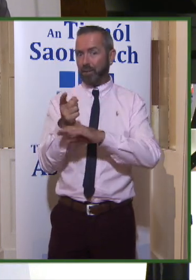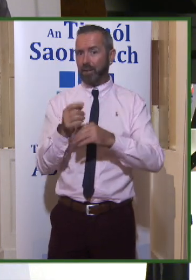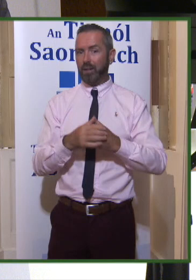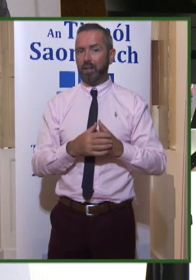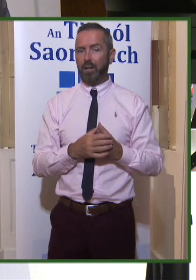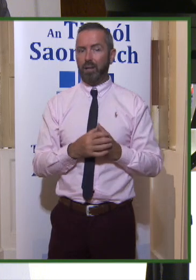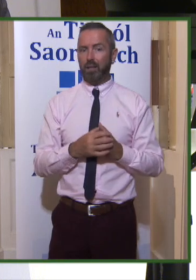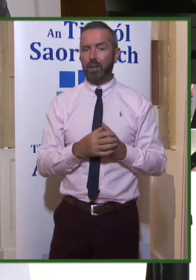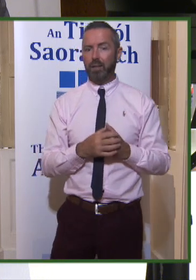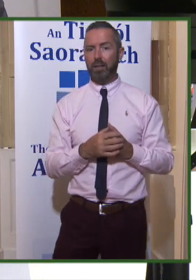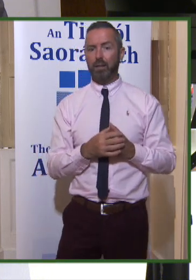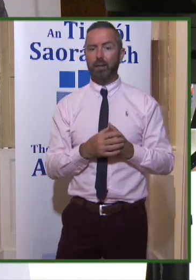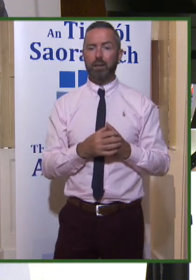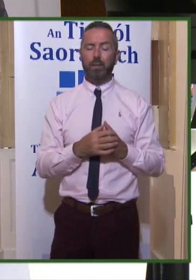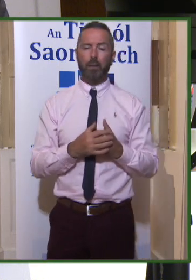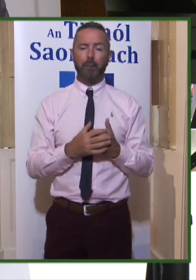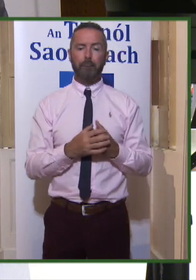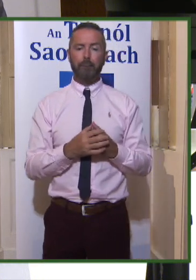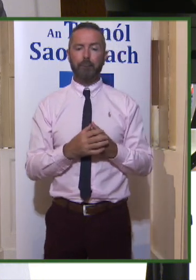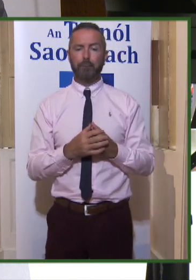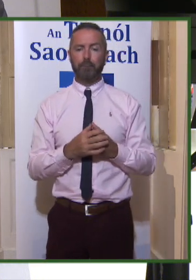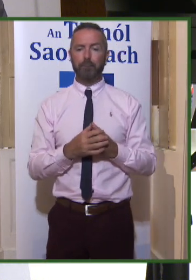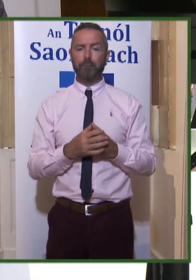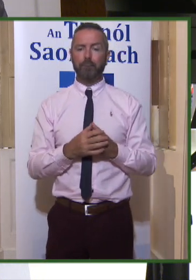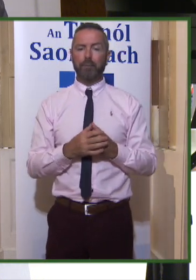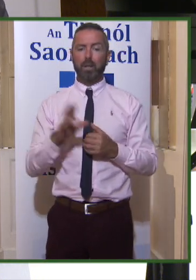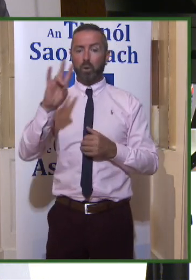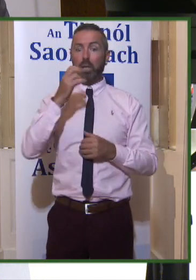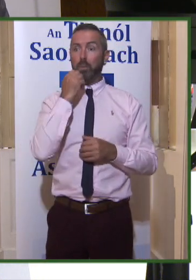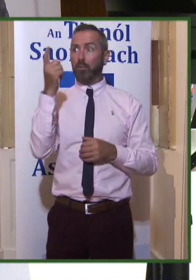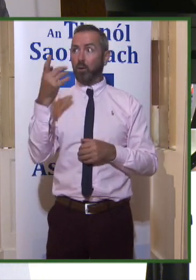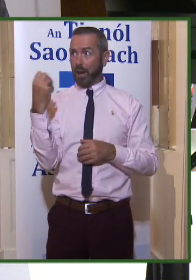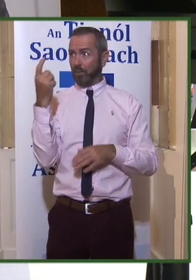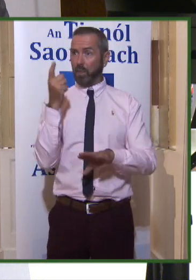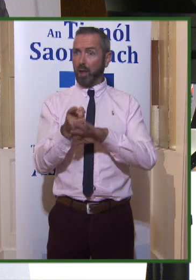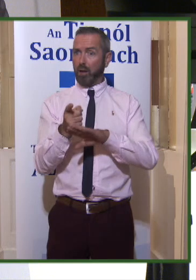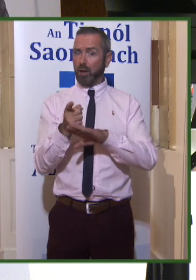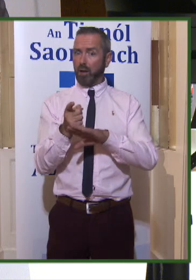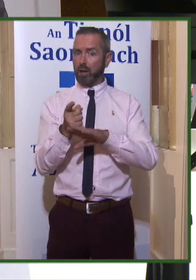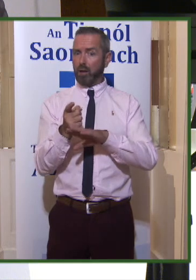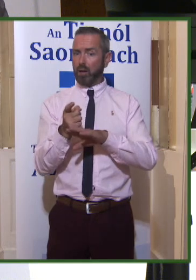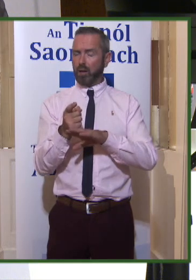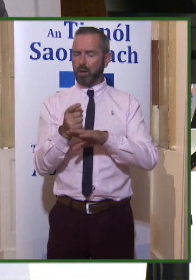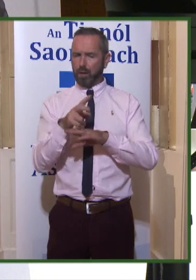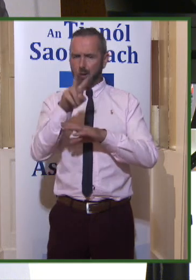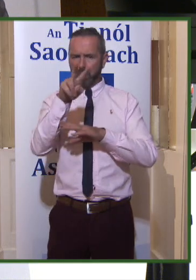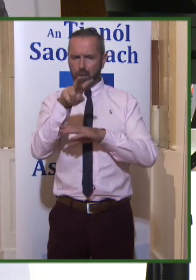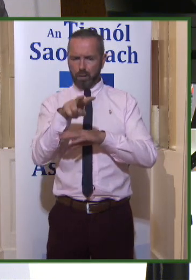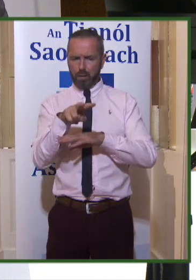to remove a mechanism? A mechanism. To remove the mayor. So it's question number 4 on that ballot paper. 1, 2, 3, 4.